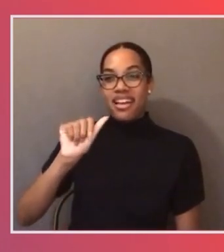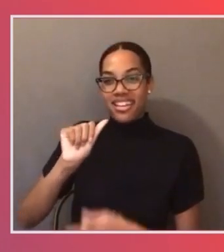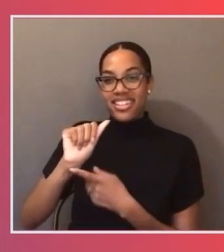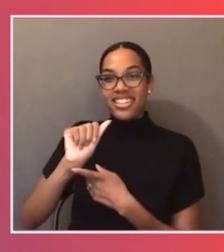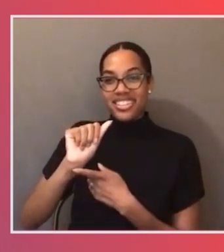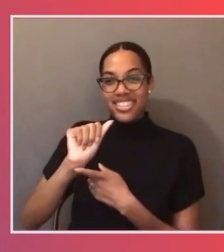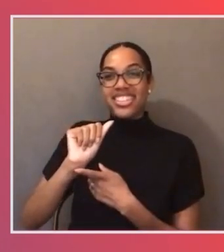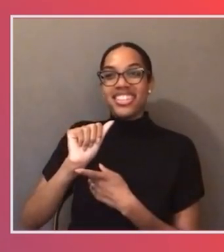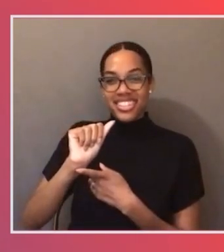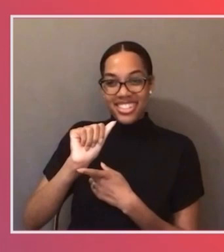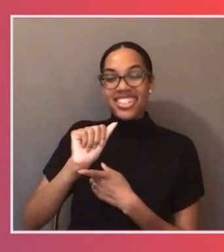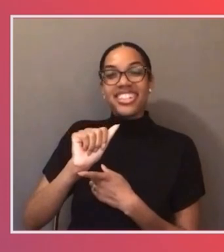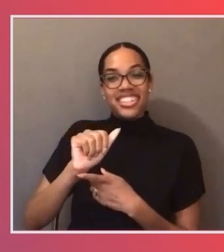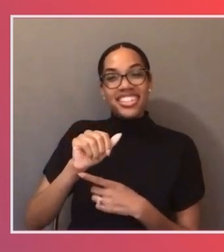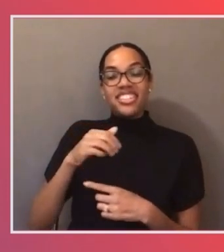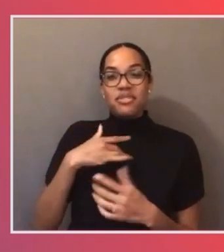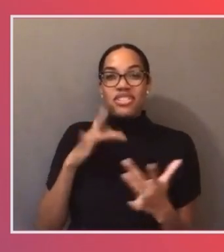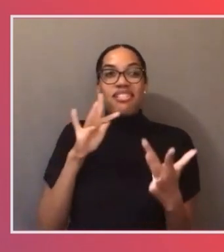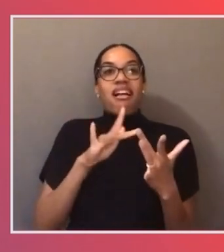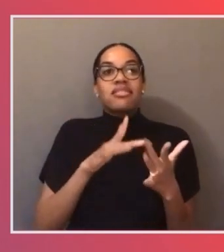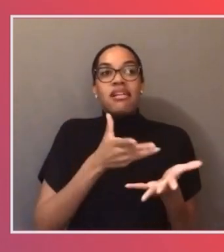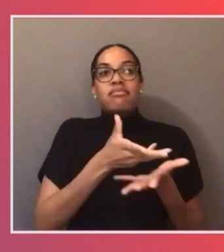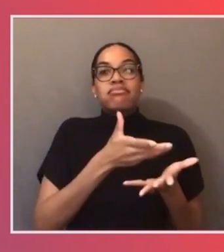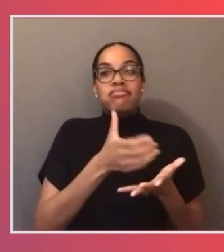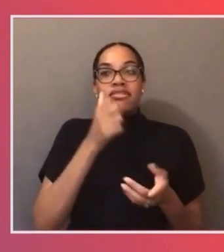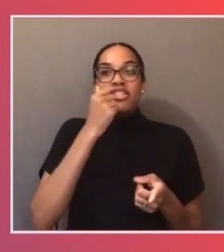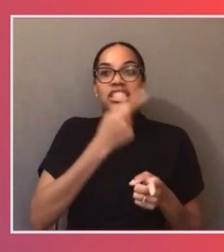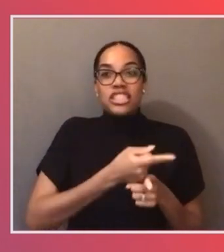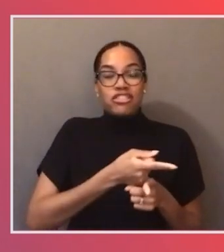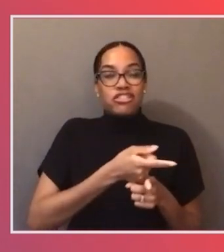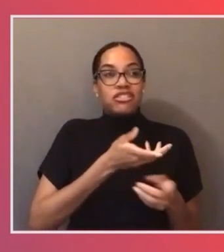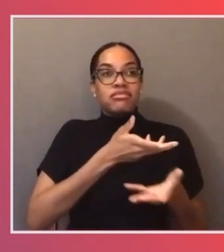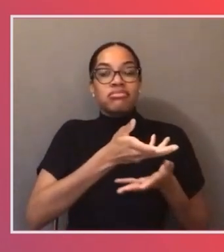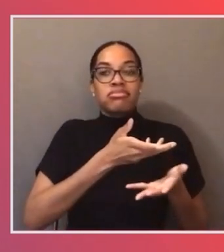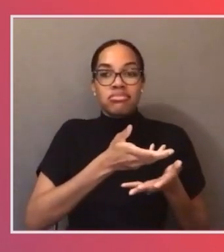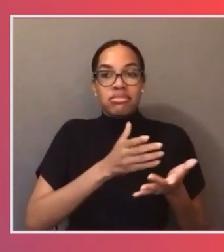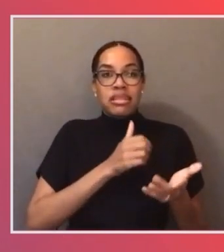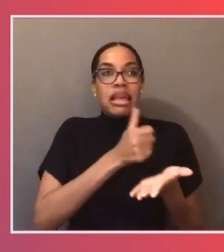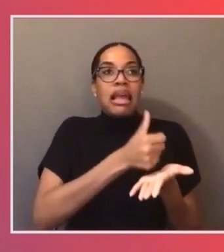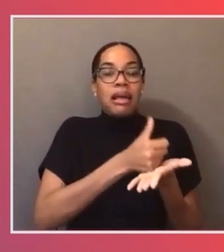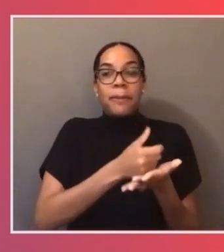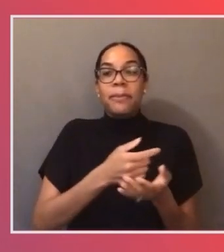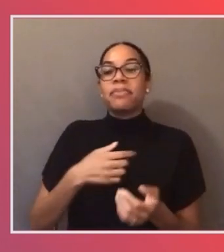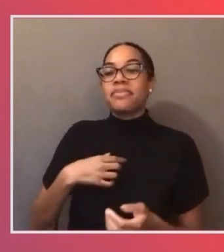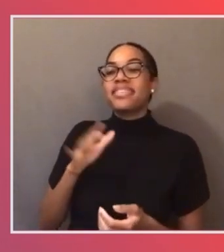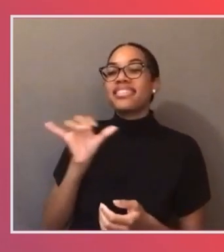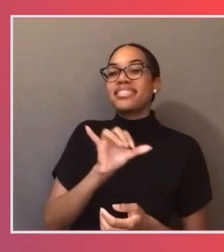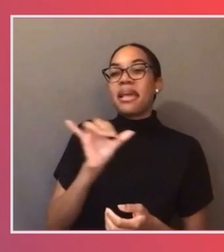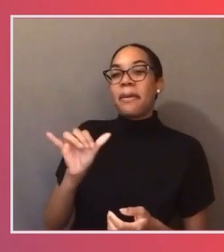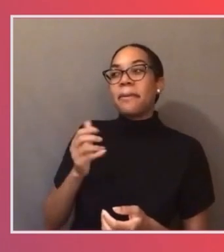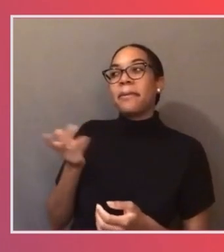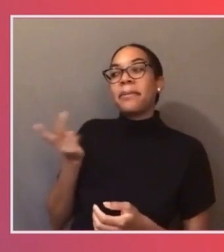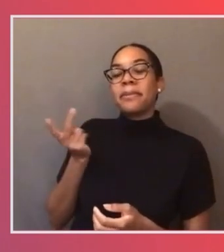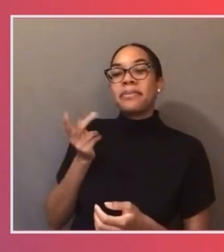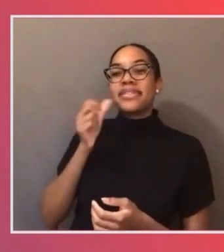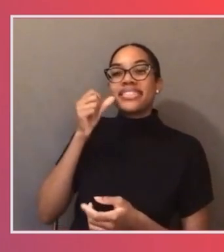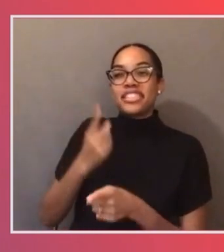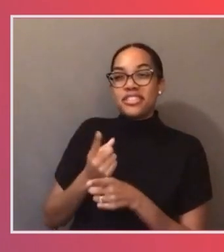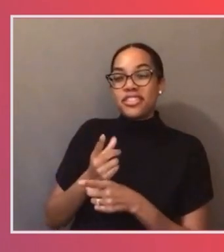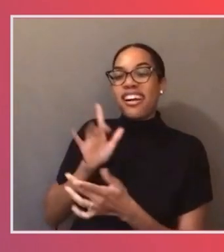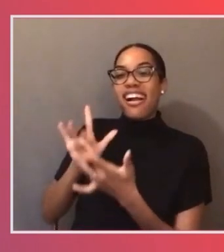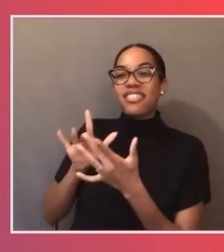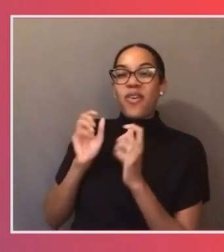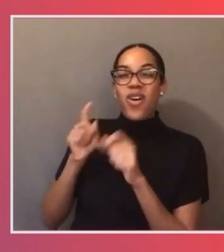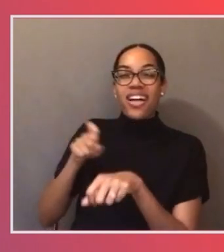the power of sisterhood. I also know how sisters can fight, but at the end come together as they did. And